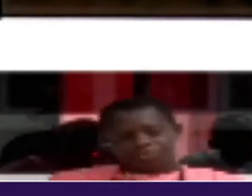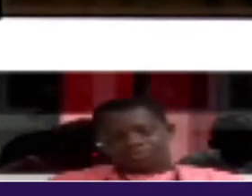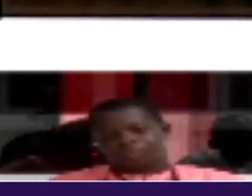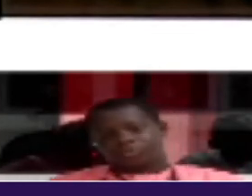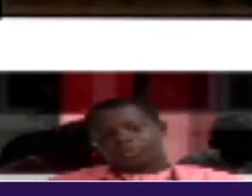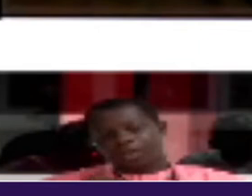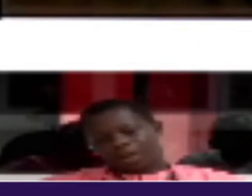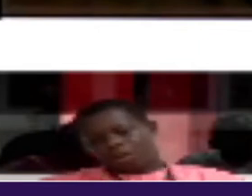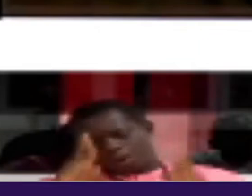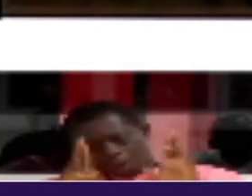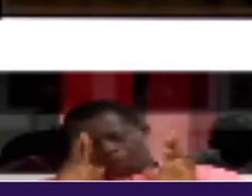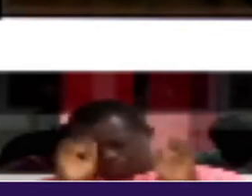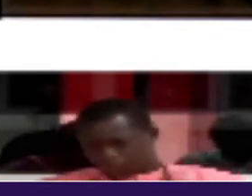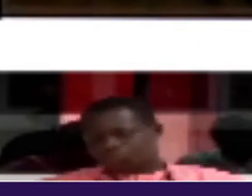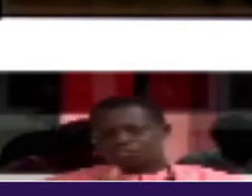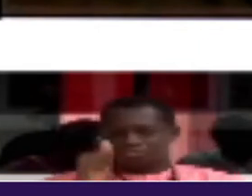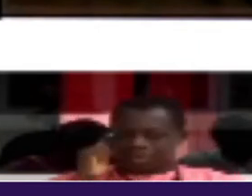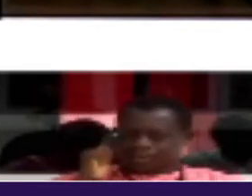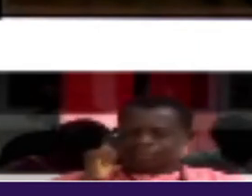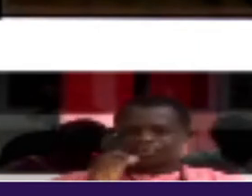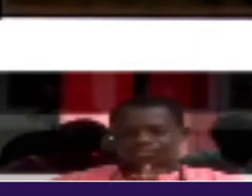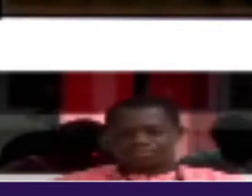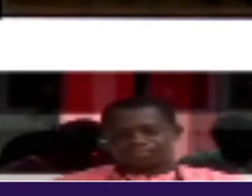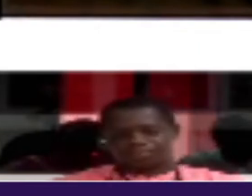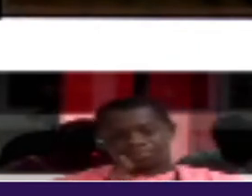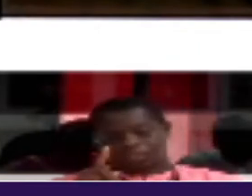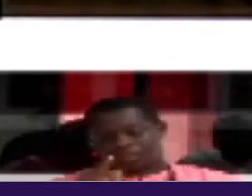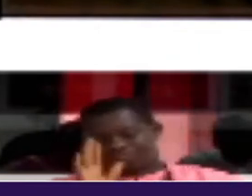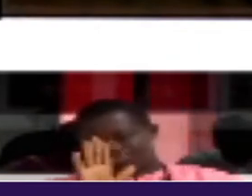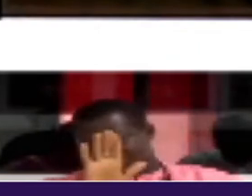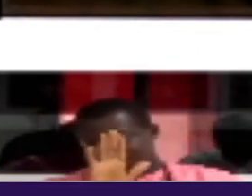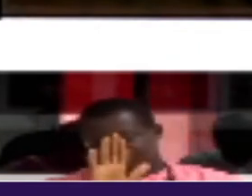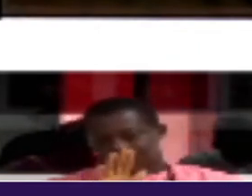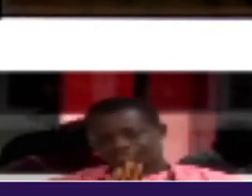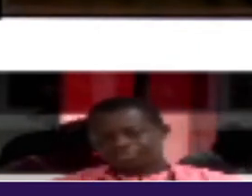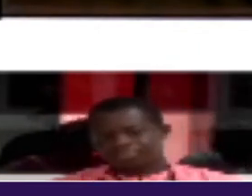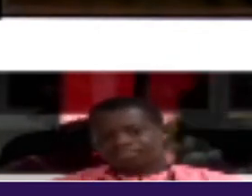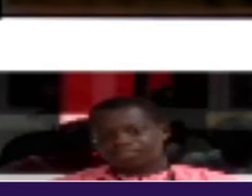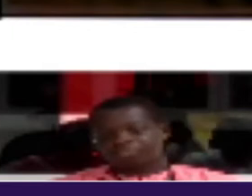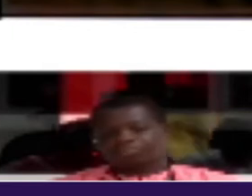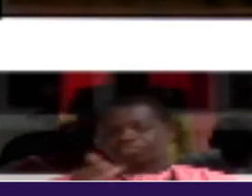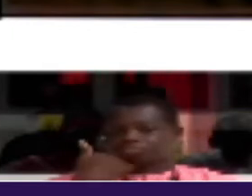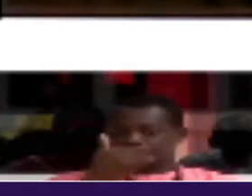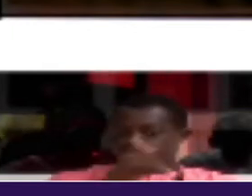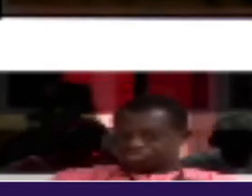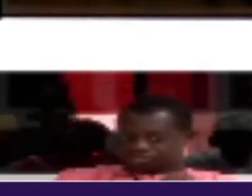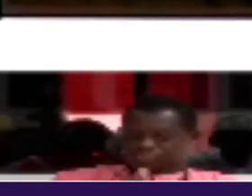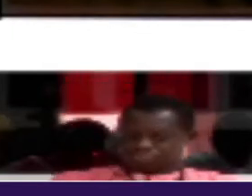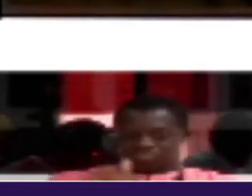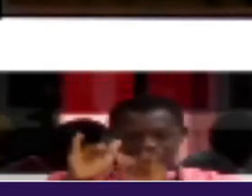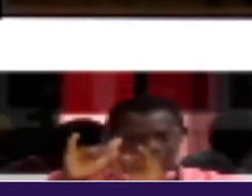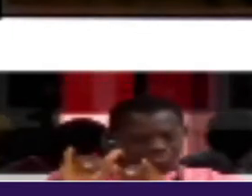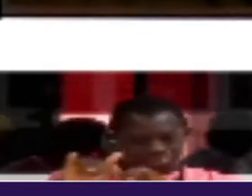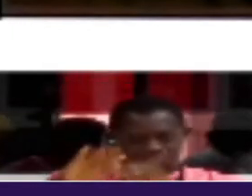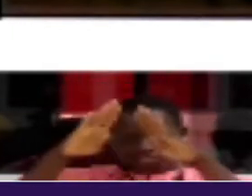I was expecting to go back, but later we were asked to stay at the